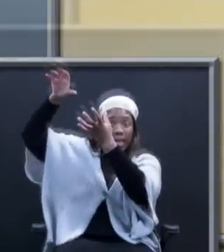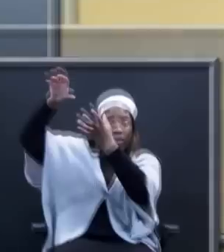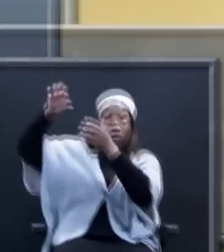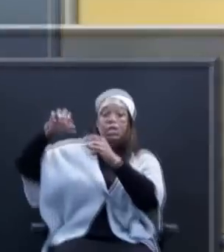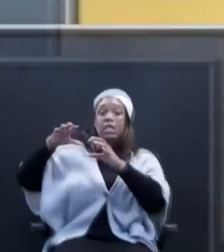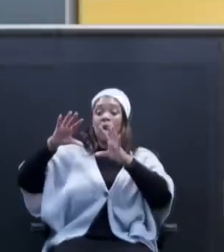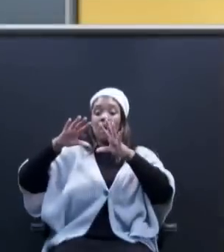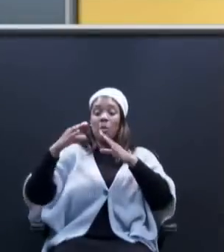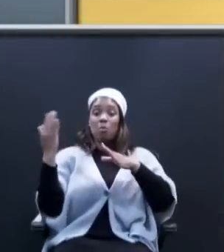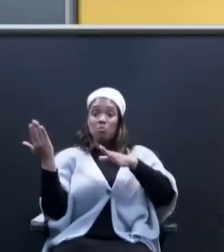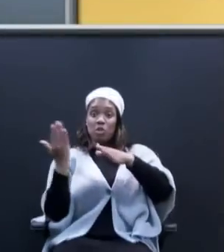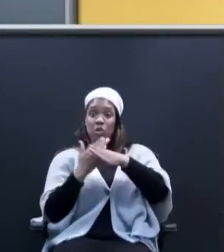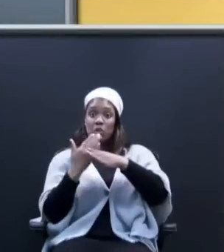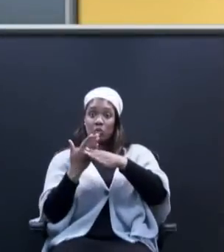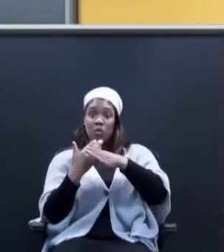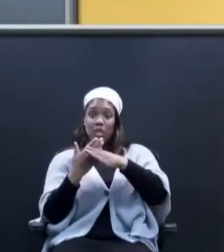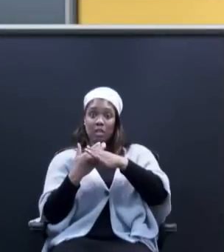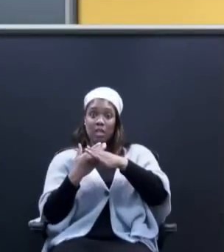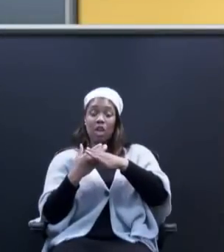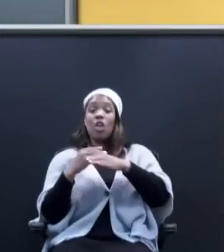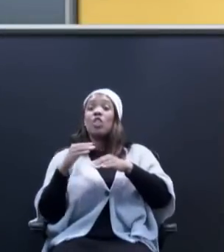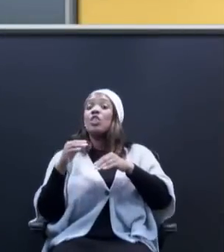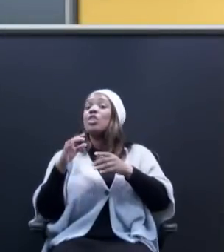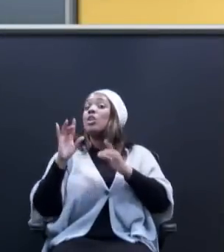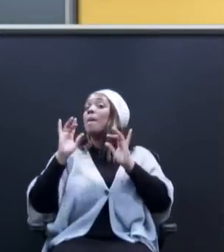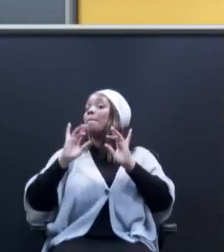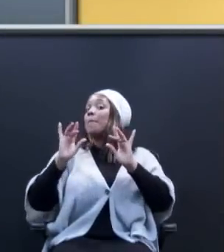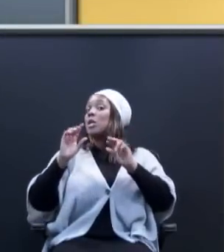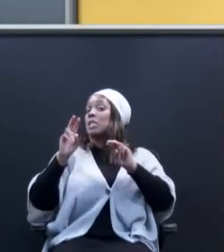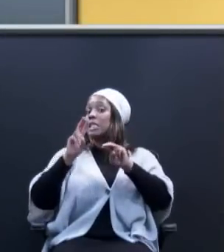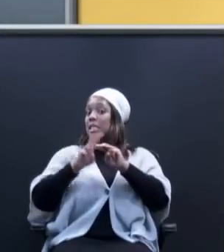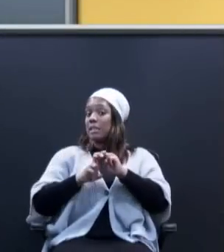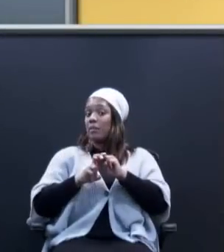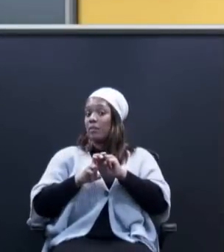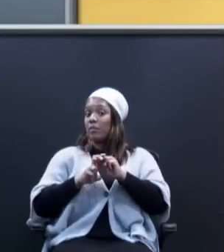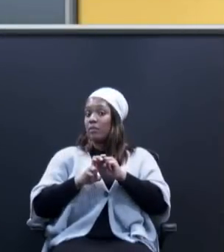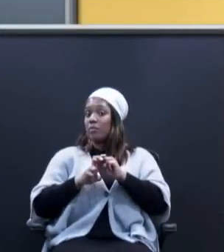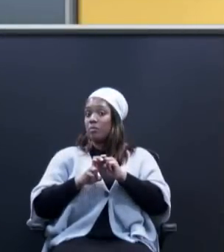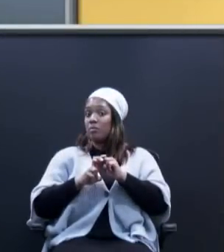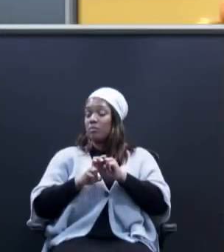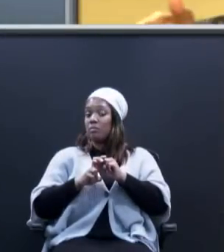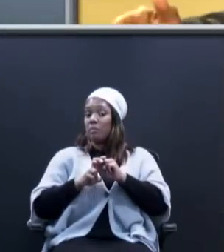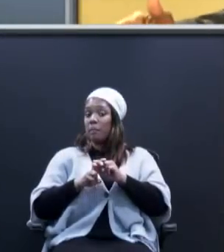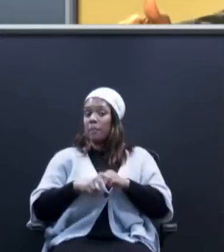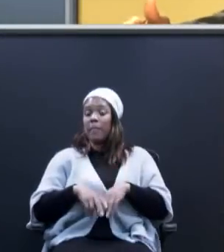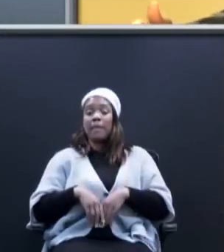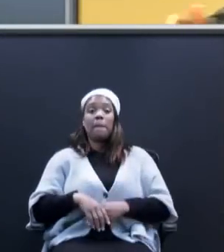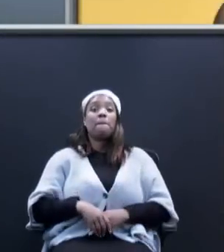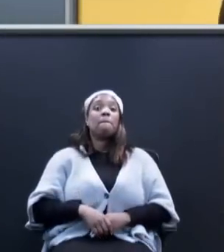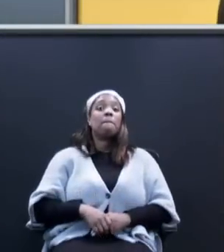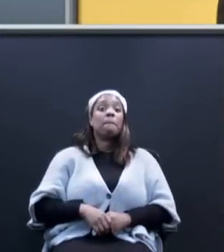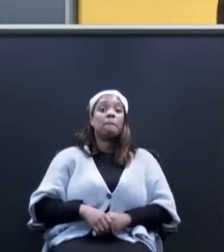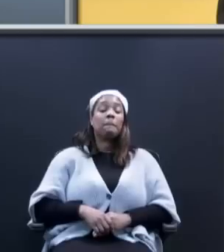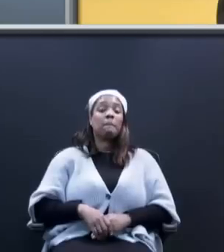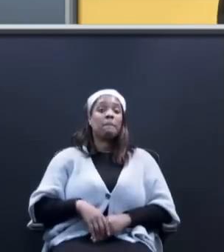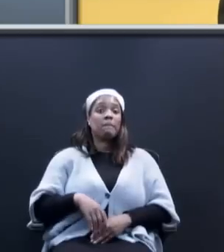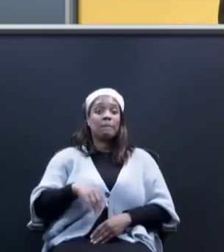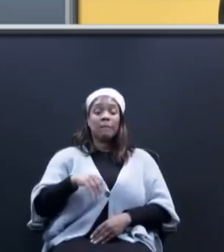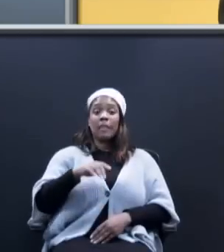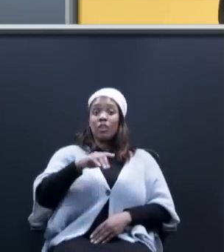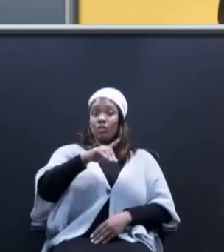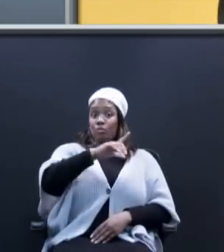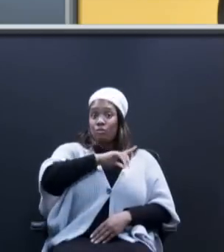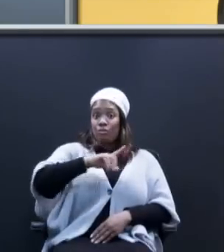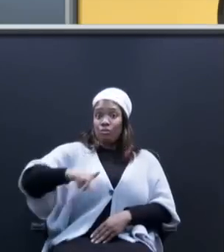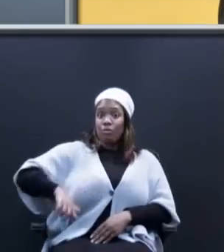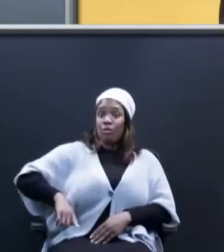appear, that's when you come. Mm-hmm. But you don't go every day sprinkling blood from the daily sins of this man. Only one time,